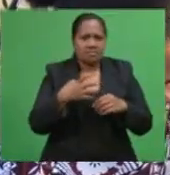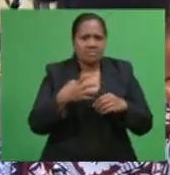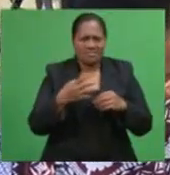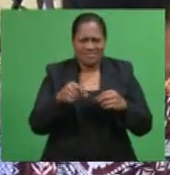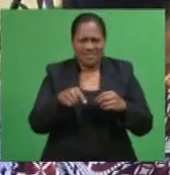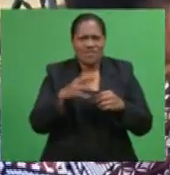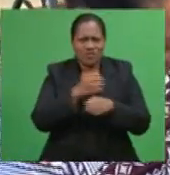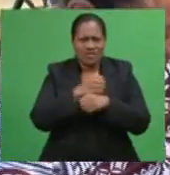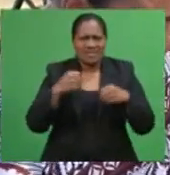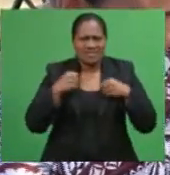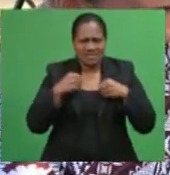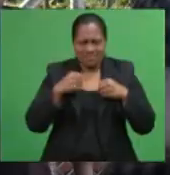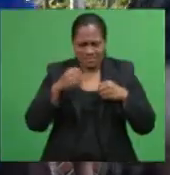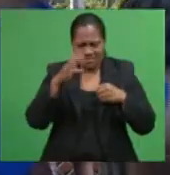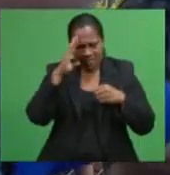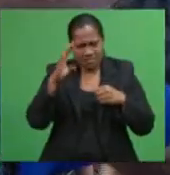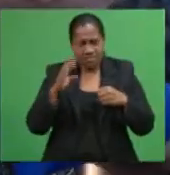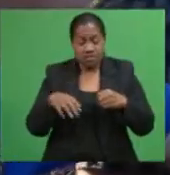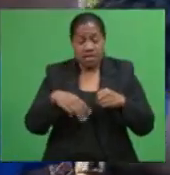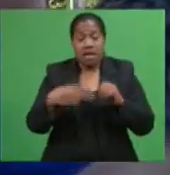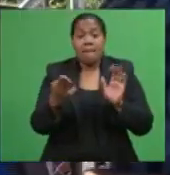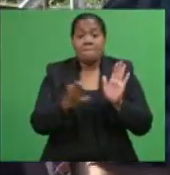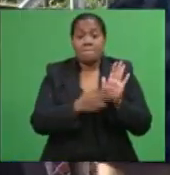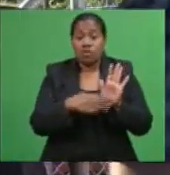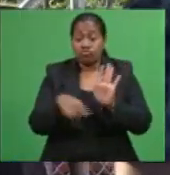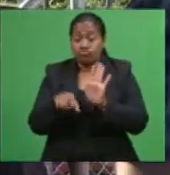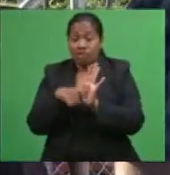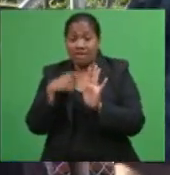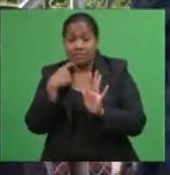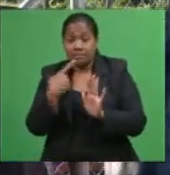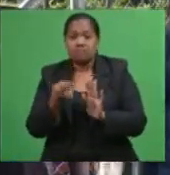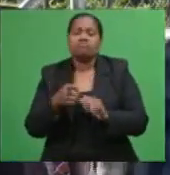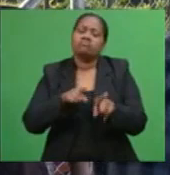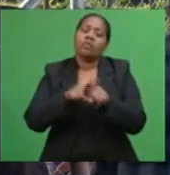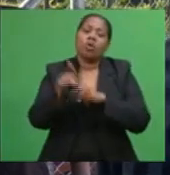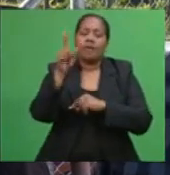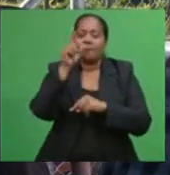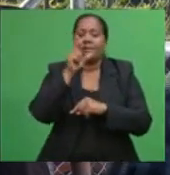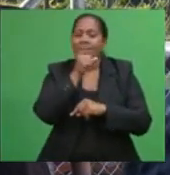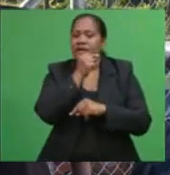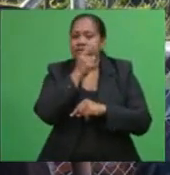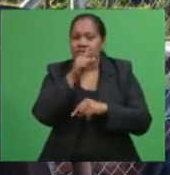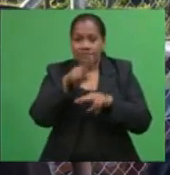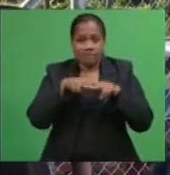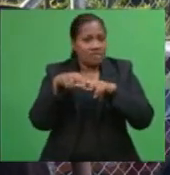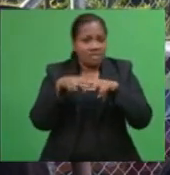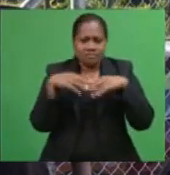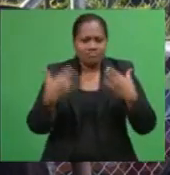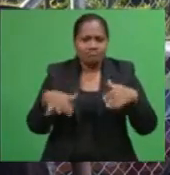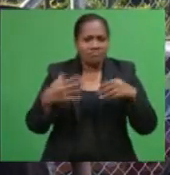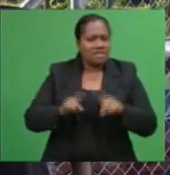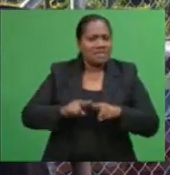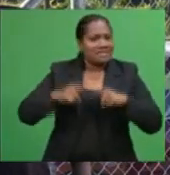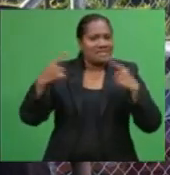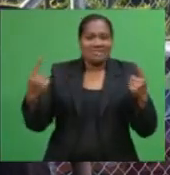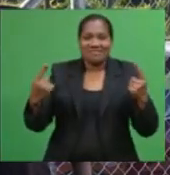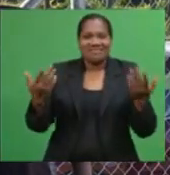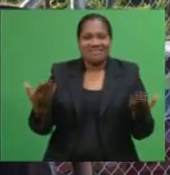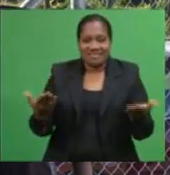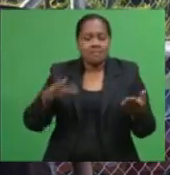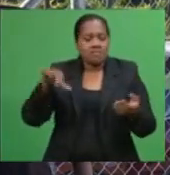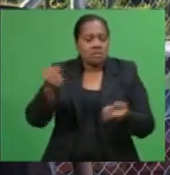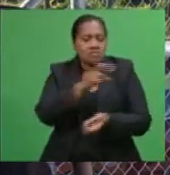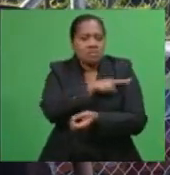for Environment Mahendra Reddy says most birds in Fiji are unique and we must take responsibility in looking after